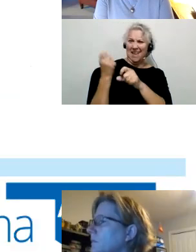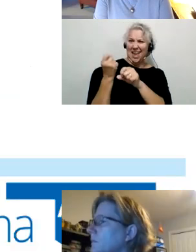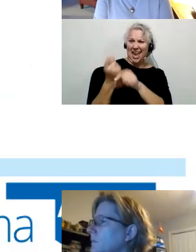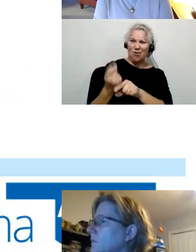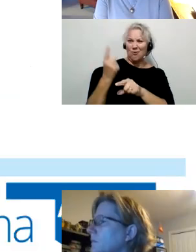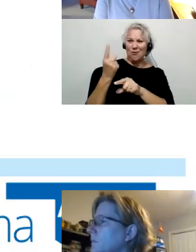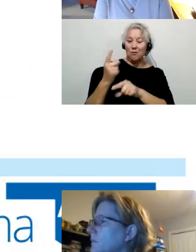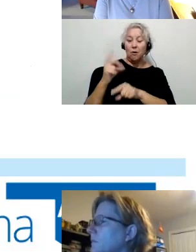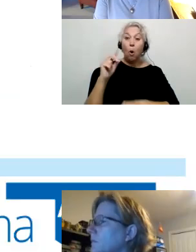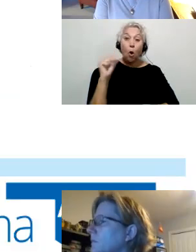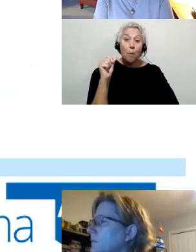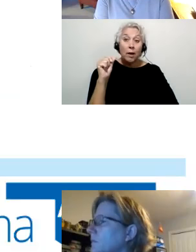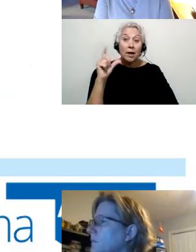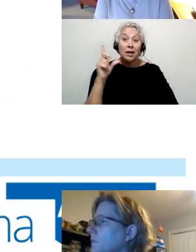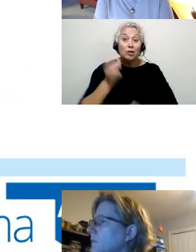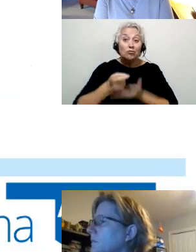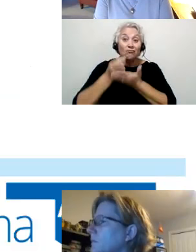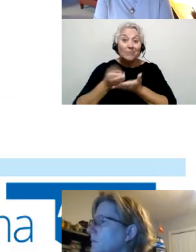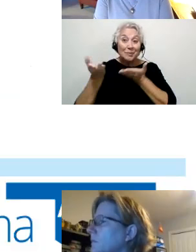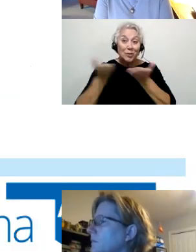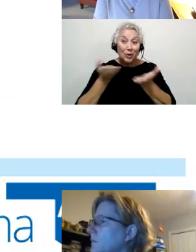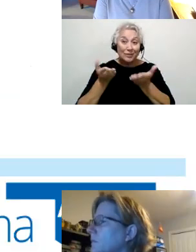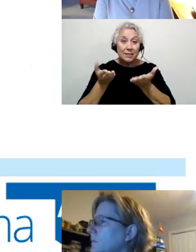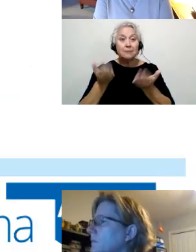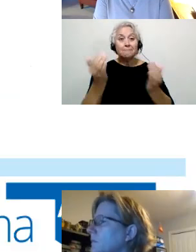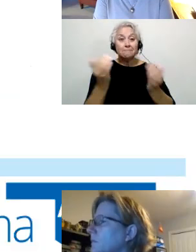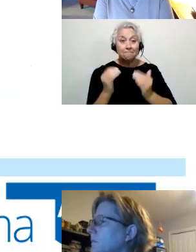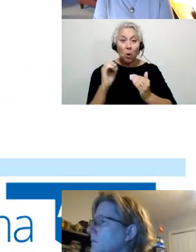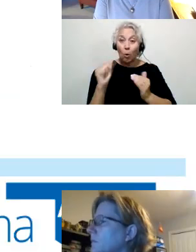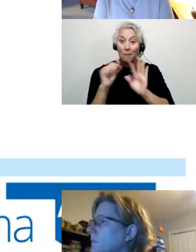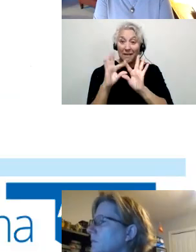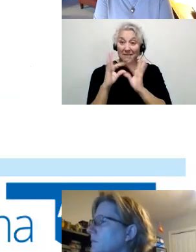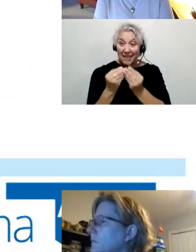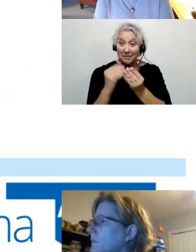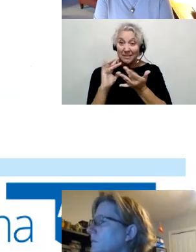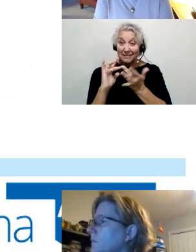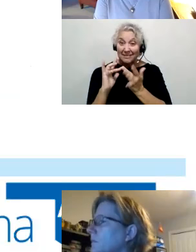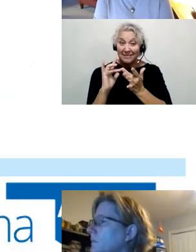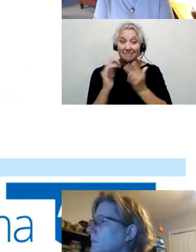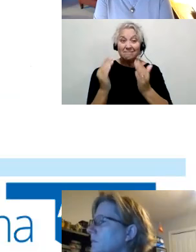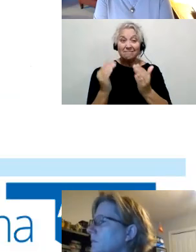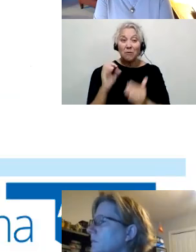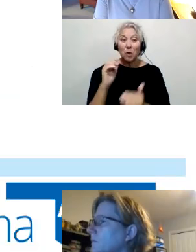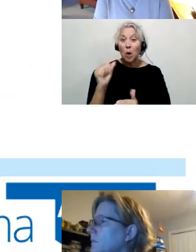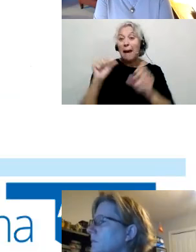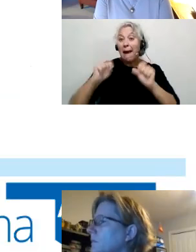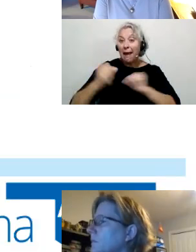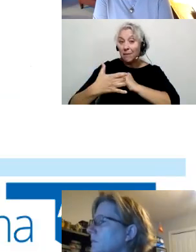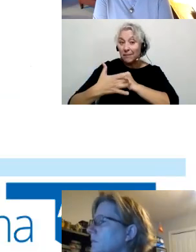includes Oklahoma Rehabilitation Services, the Oklahoma Family Network, Oklahoma Able